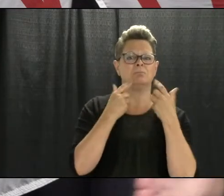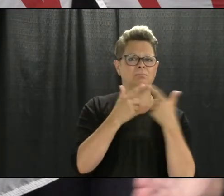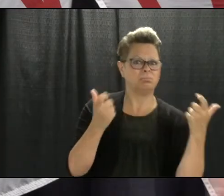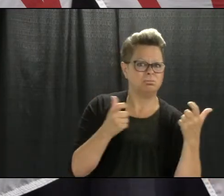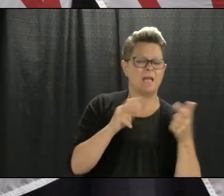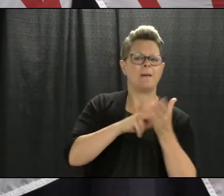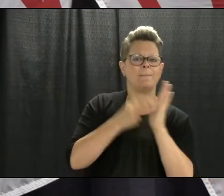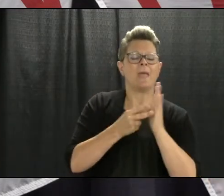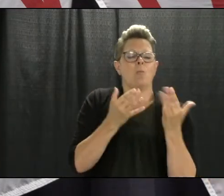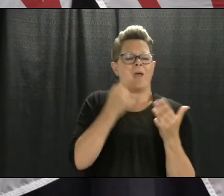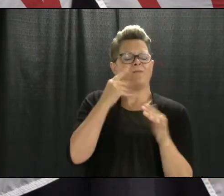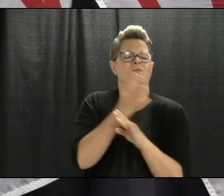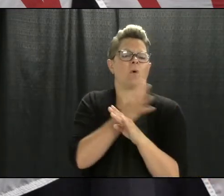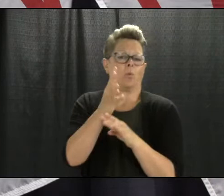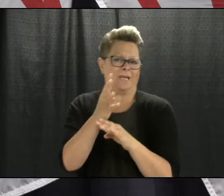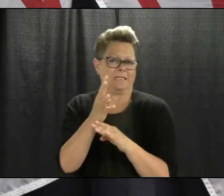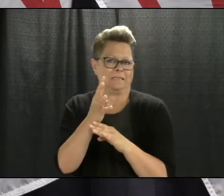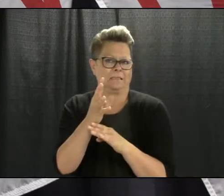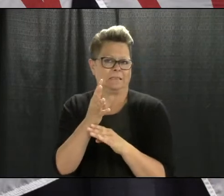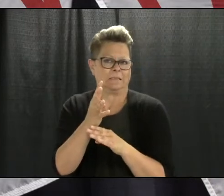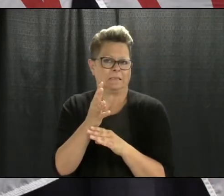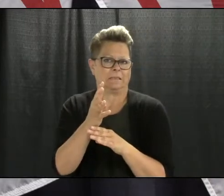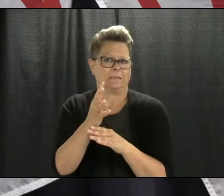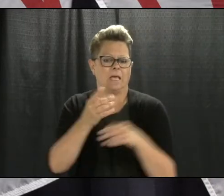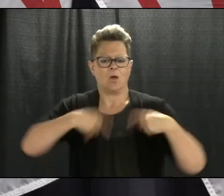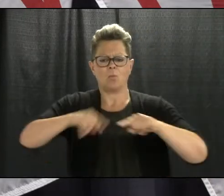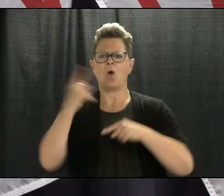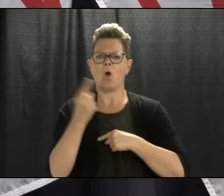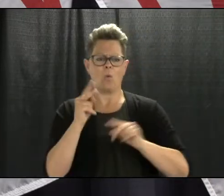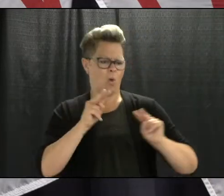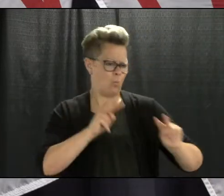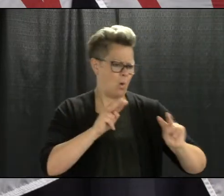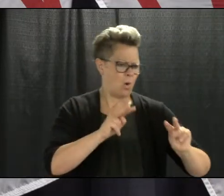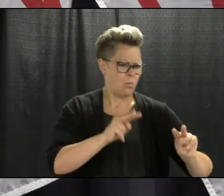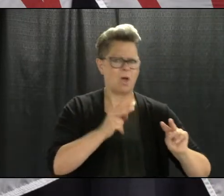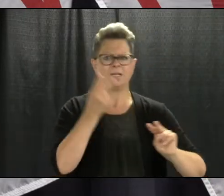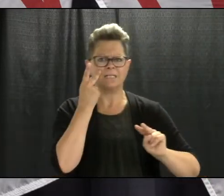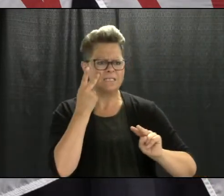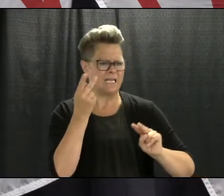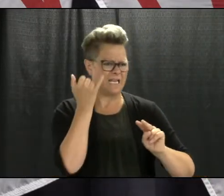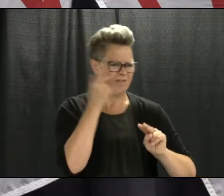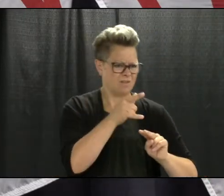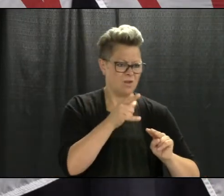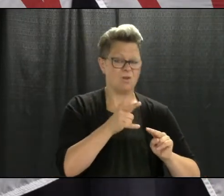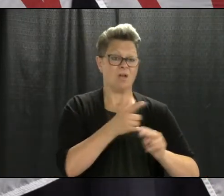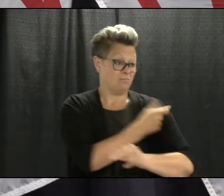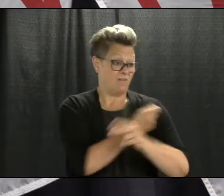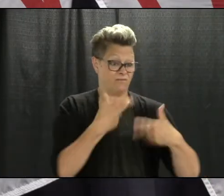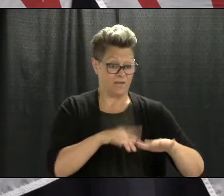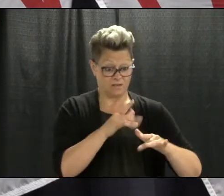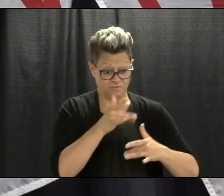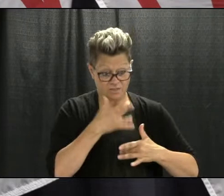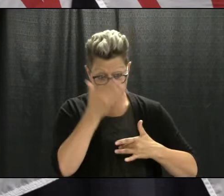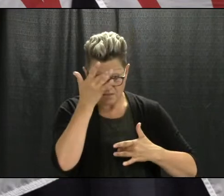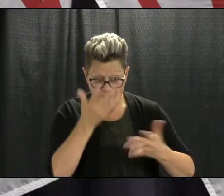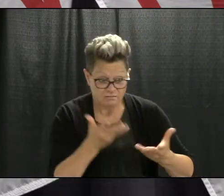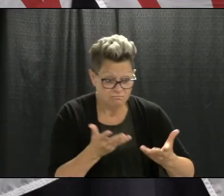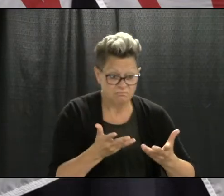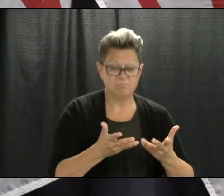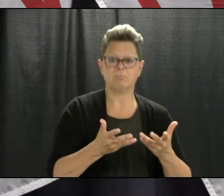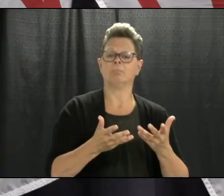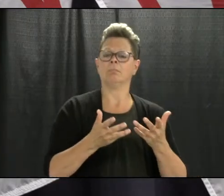any other vaccine within 4 weeks, because we're always monitoring for side effects. So we would want to know, was it